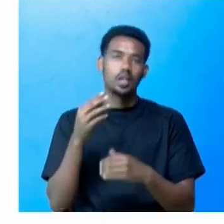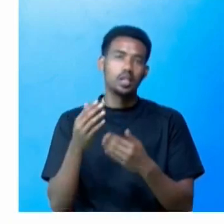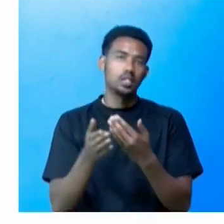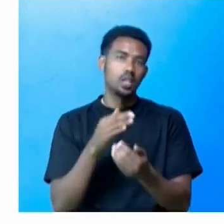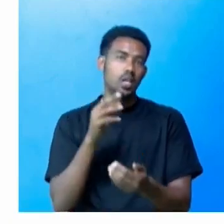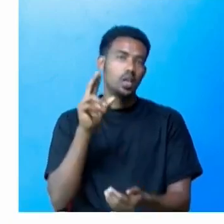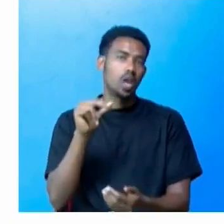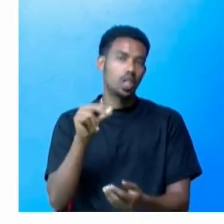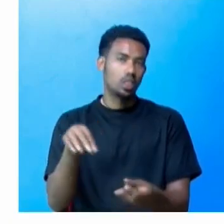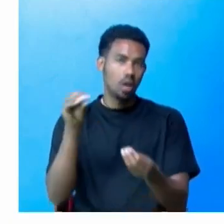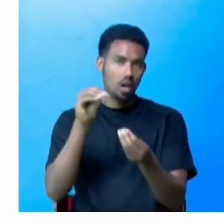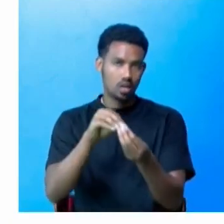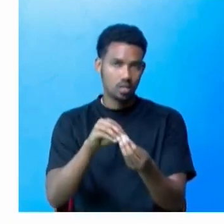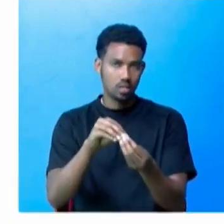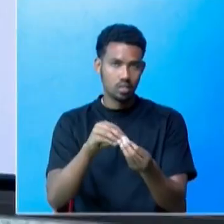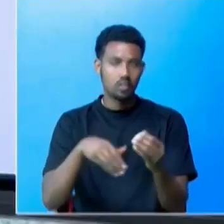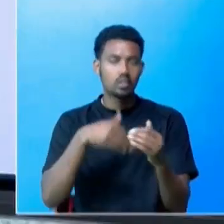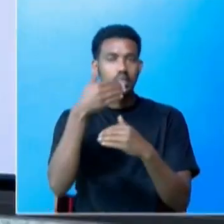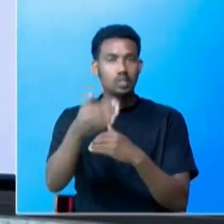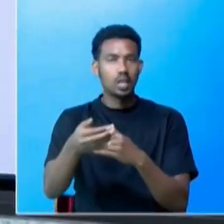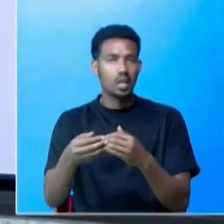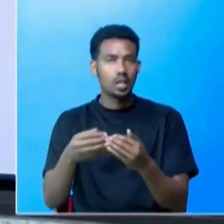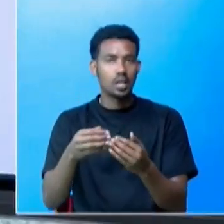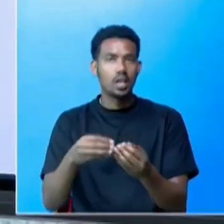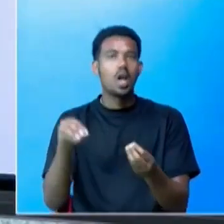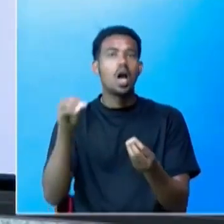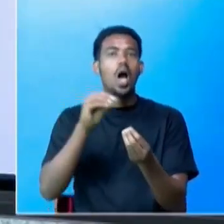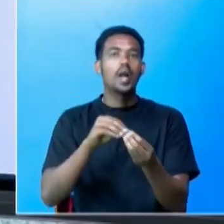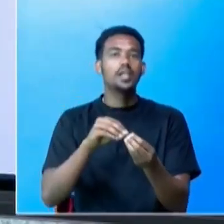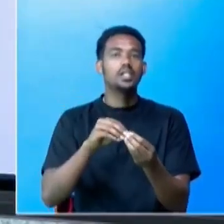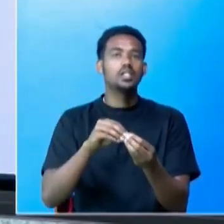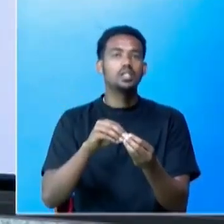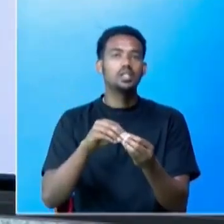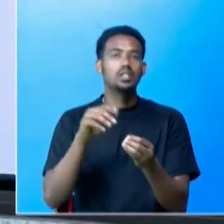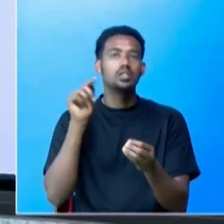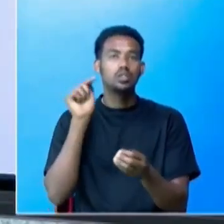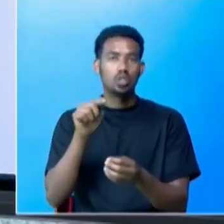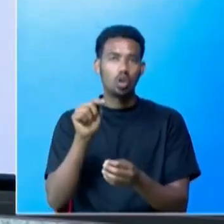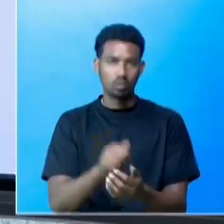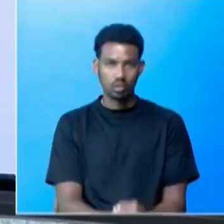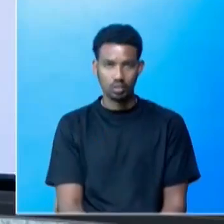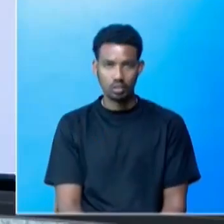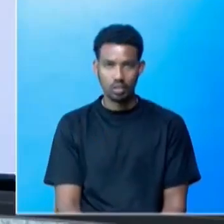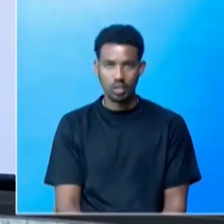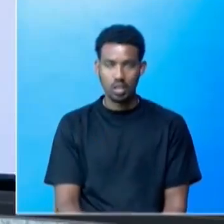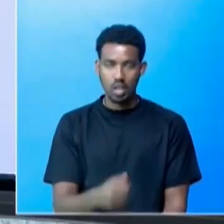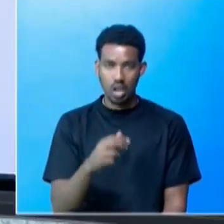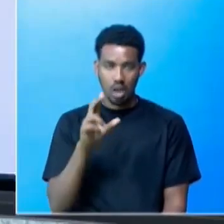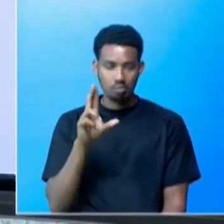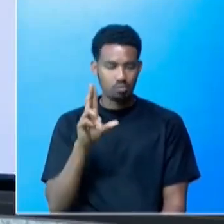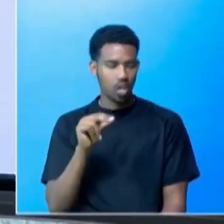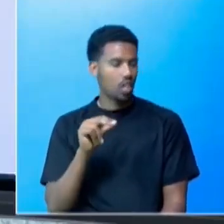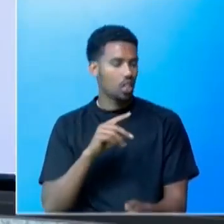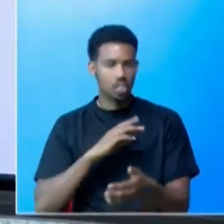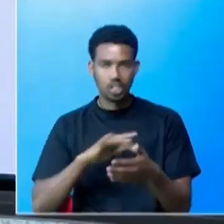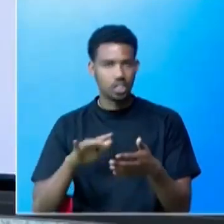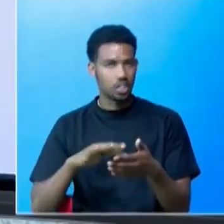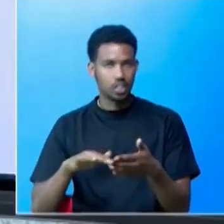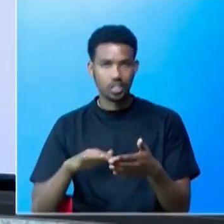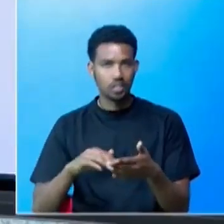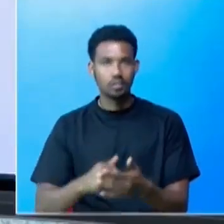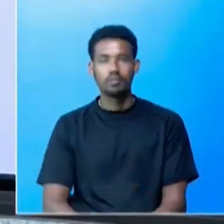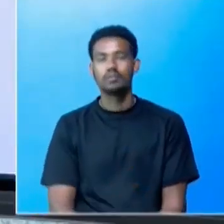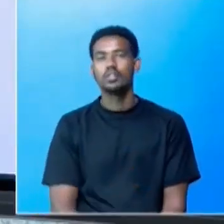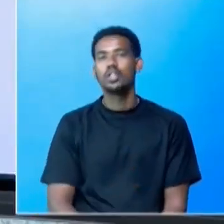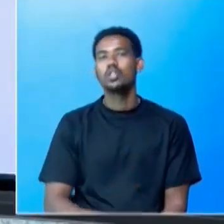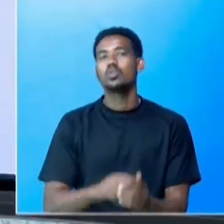Here is full stop. So when we come to here, easily we can say I'm not reading. And also to answer